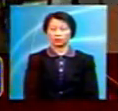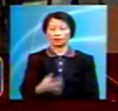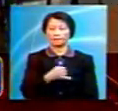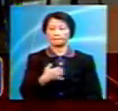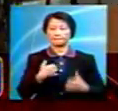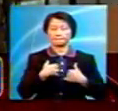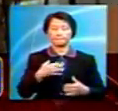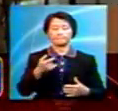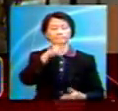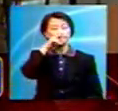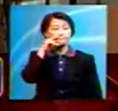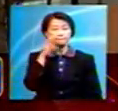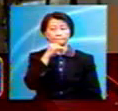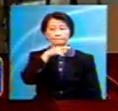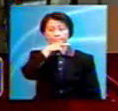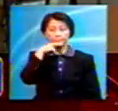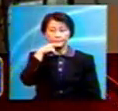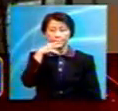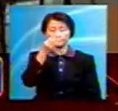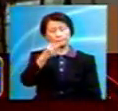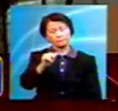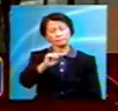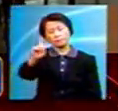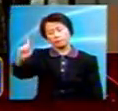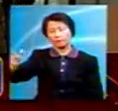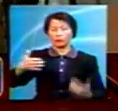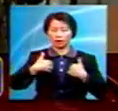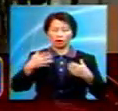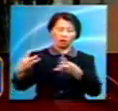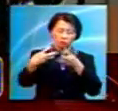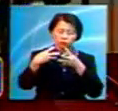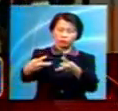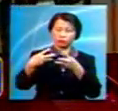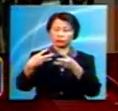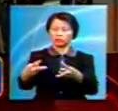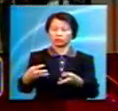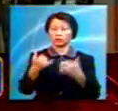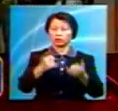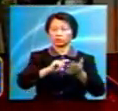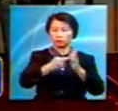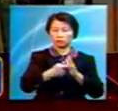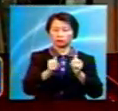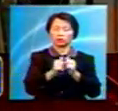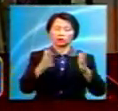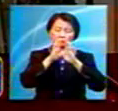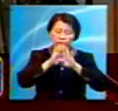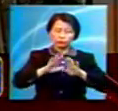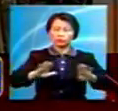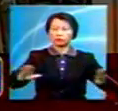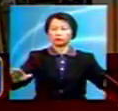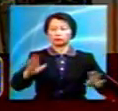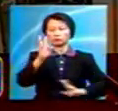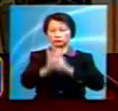Russia, like Syria, everywhere where there's war. Let's hope that it's the beginning of a more peaceful